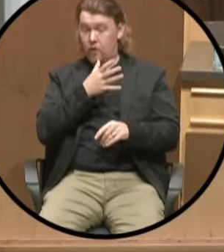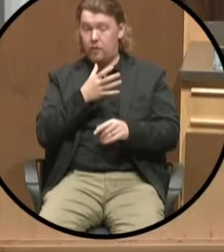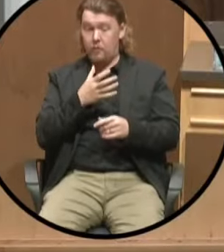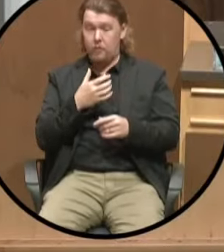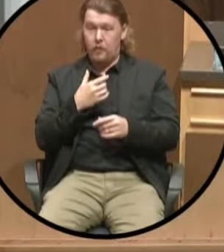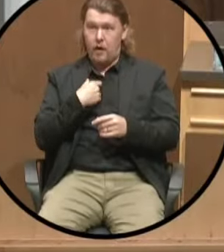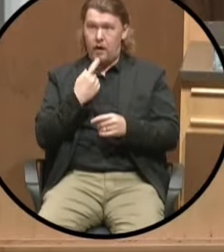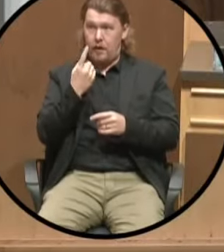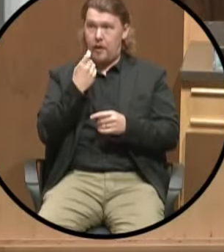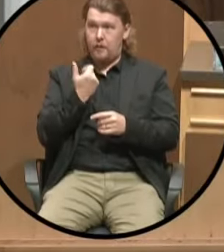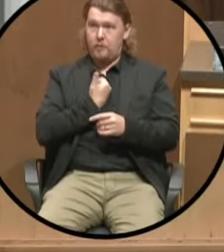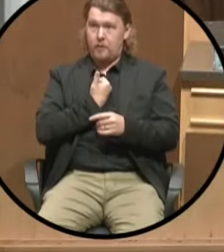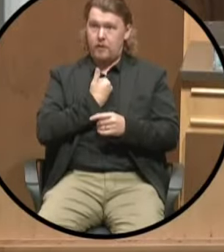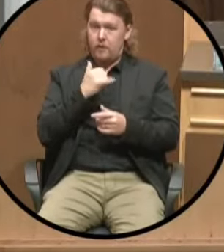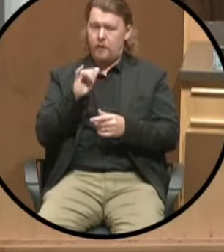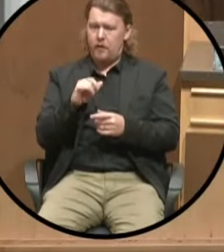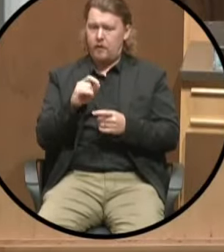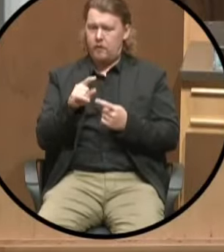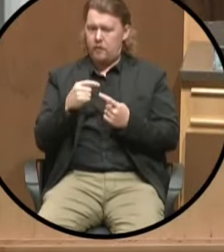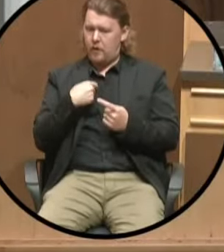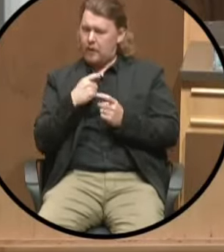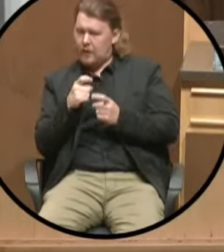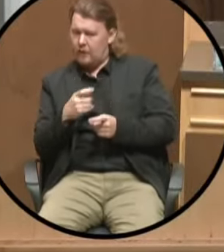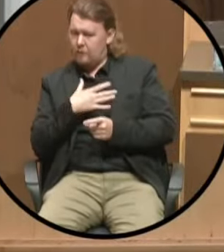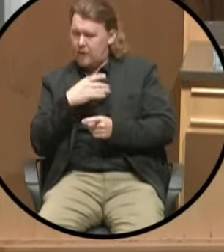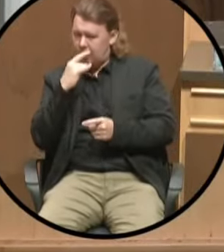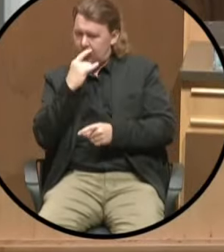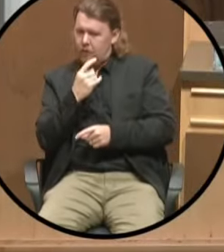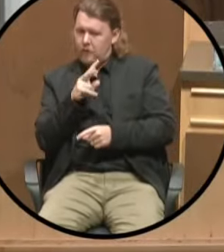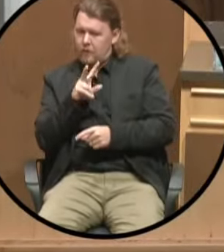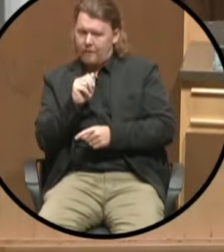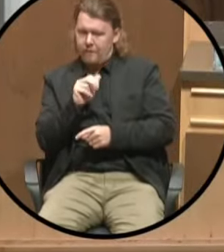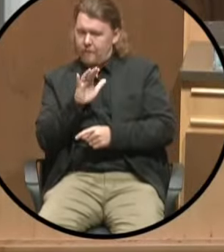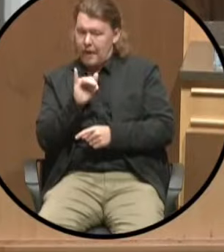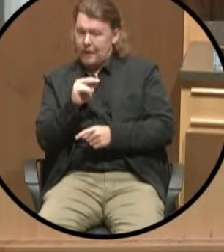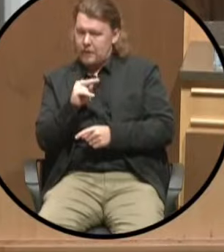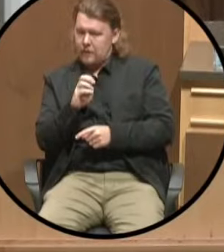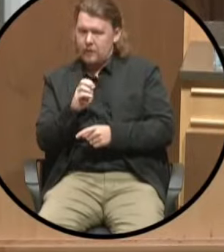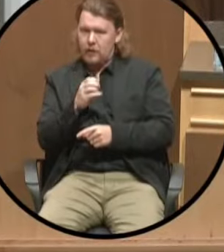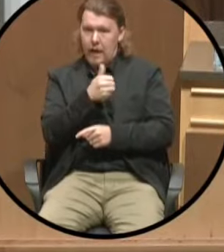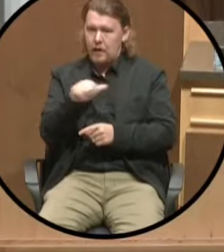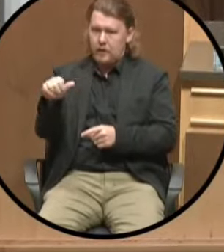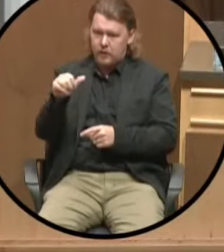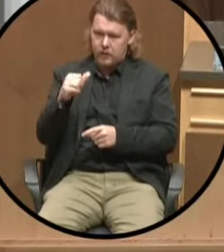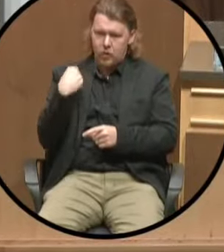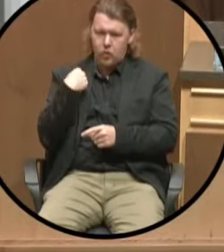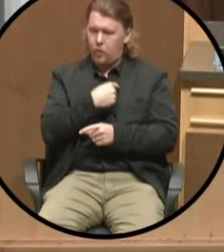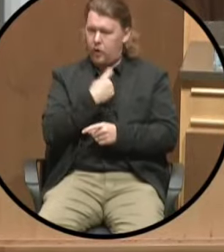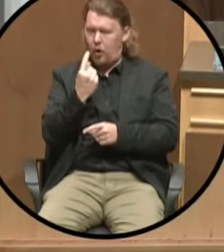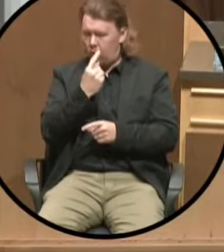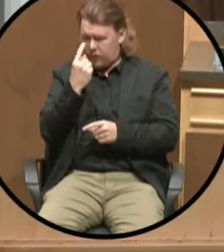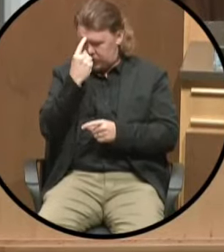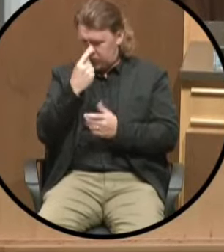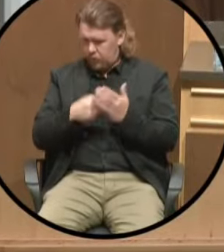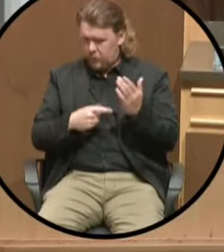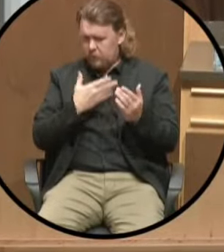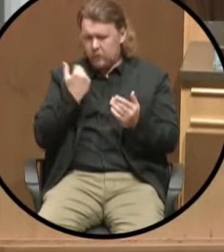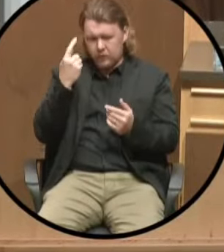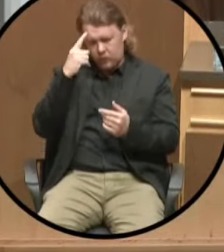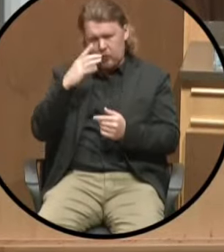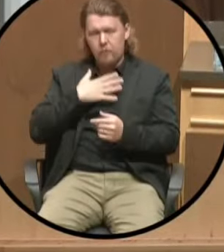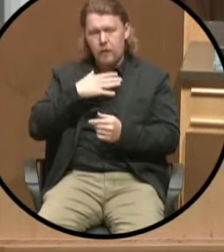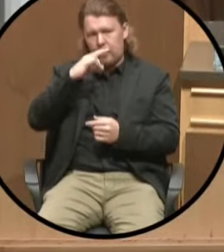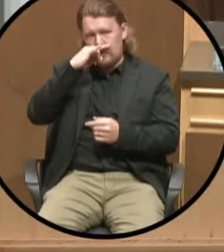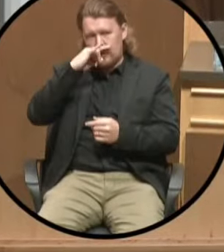yourself, certainly when you give children their vaccinations. Really, I think as parents, we're always looking to do what's in the best interest of our